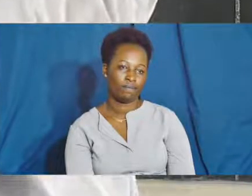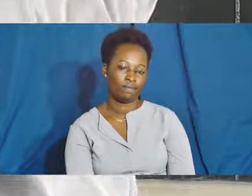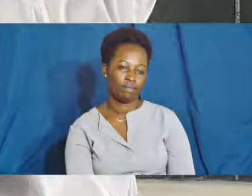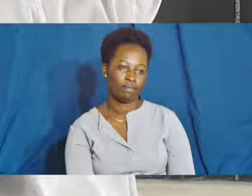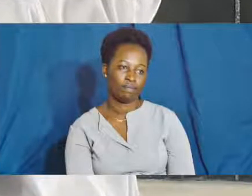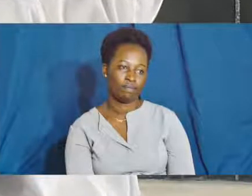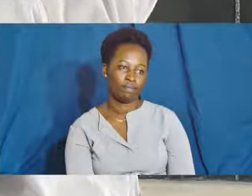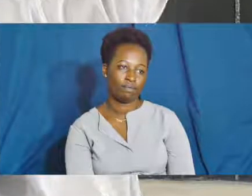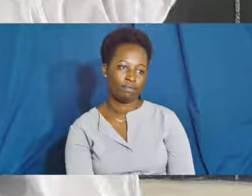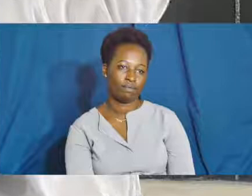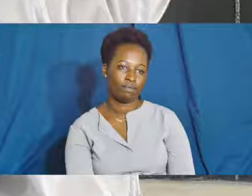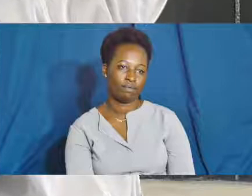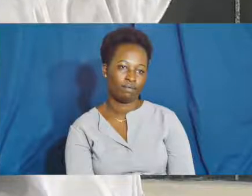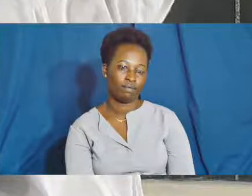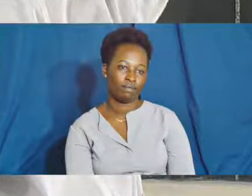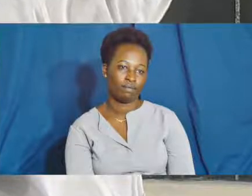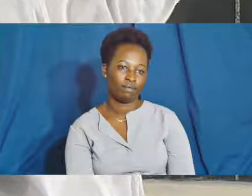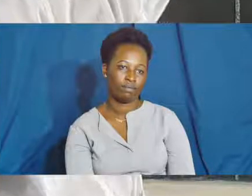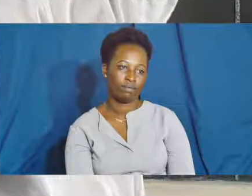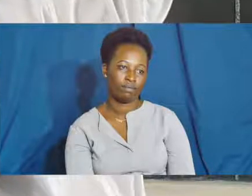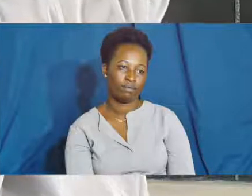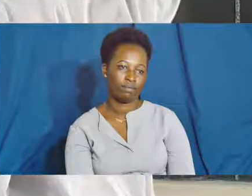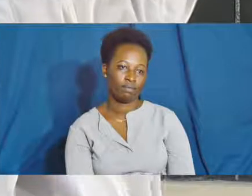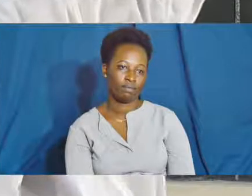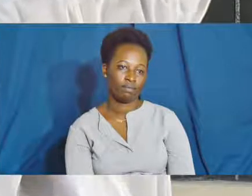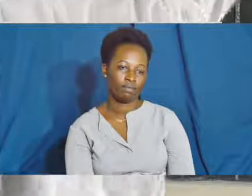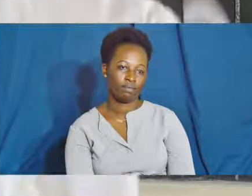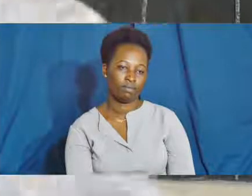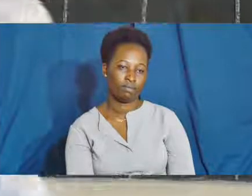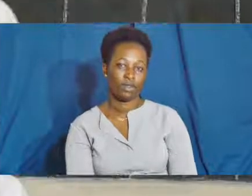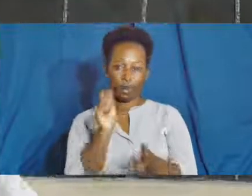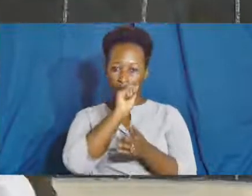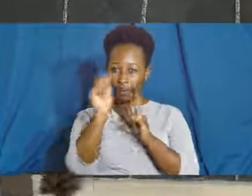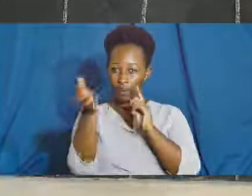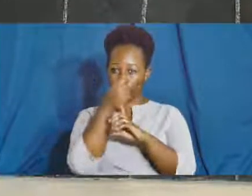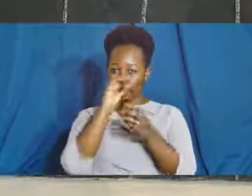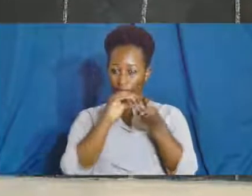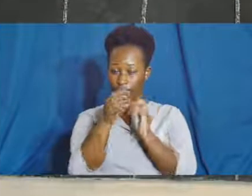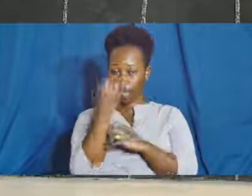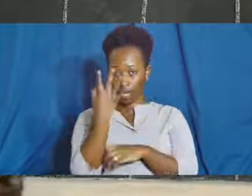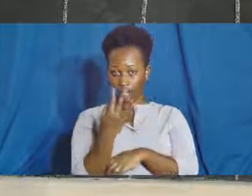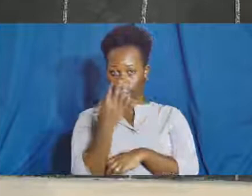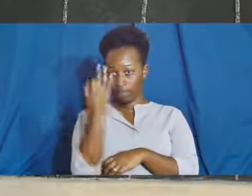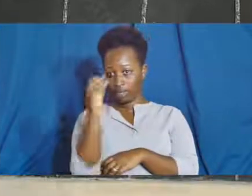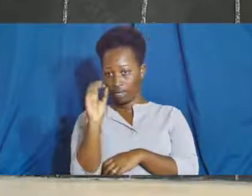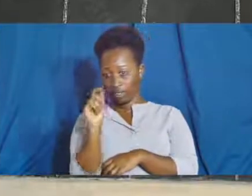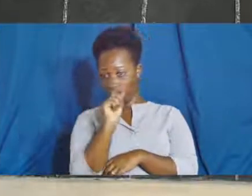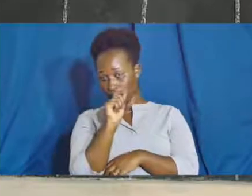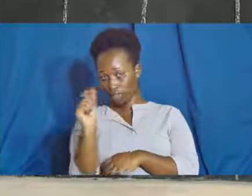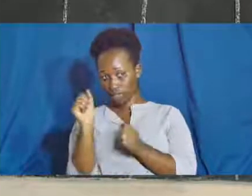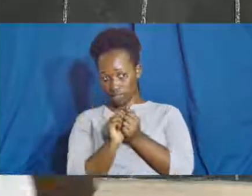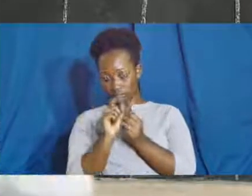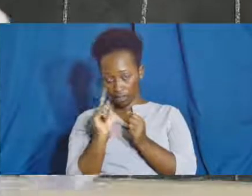How much? 10,000. So when you subtract this, what do you get? 300,000 minus